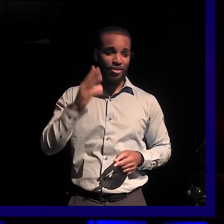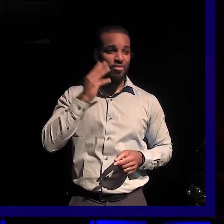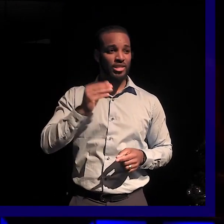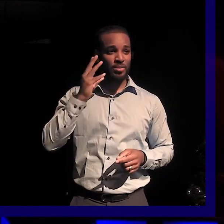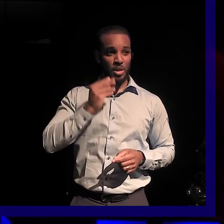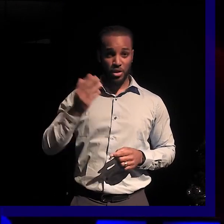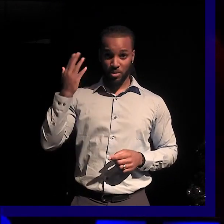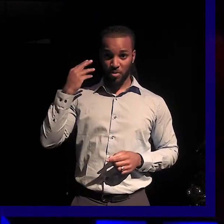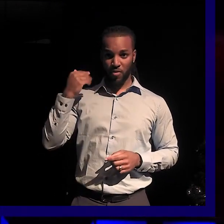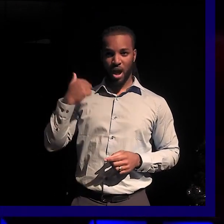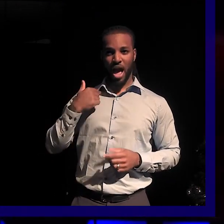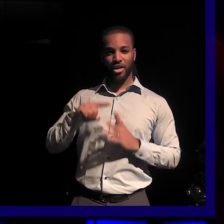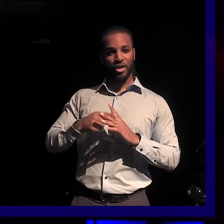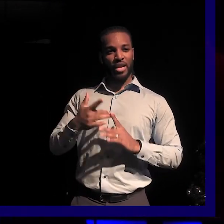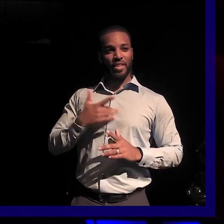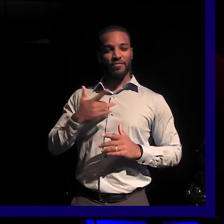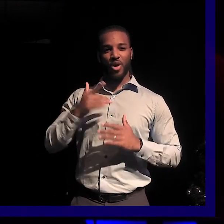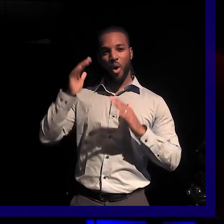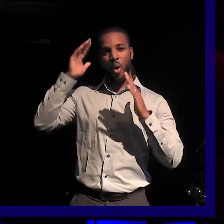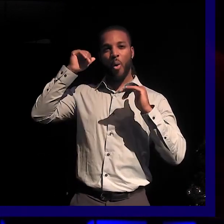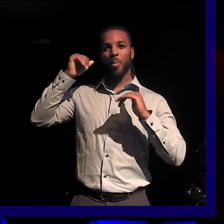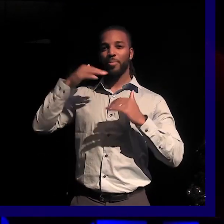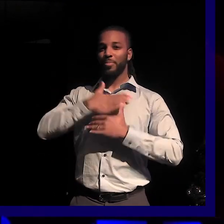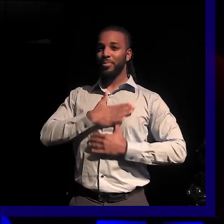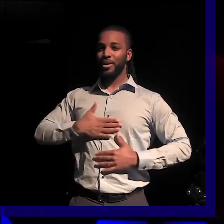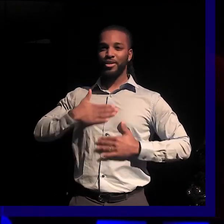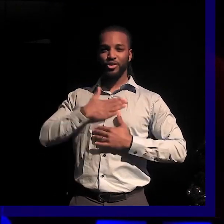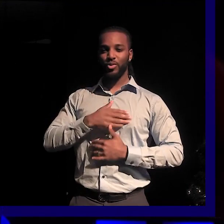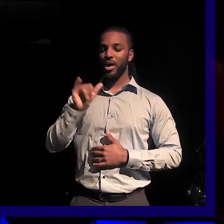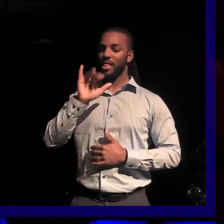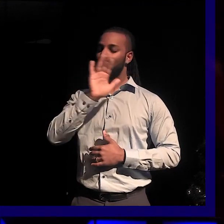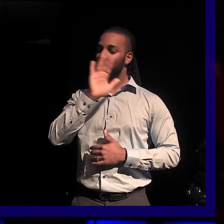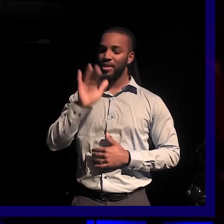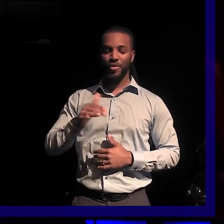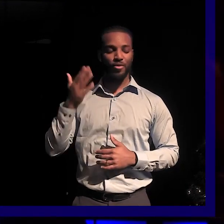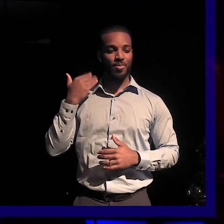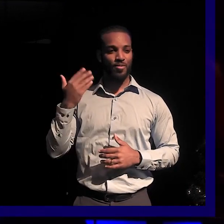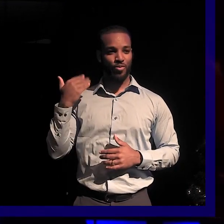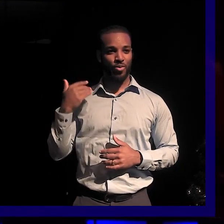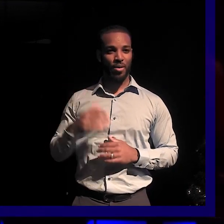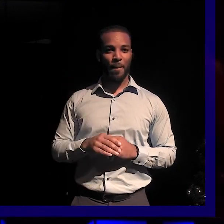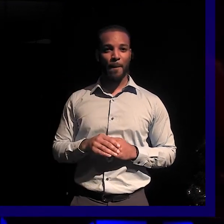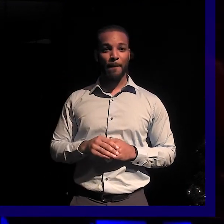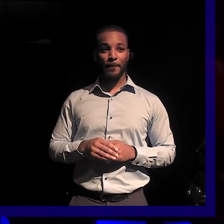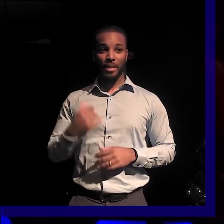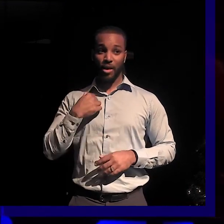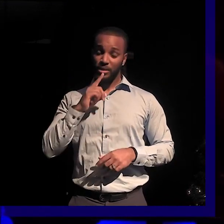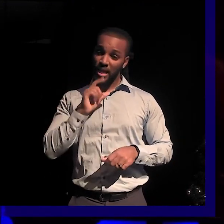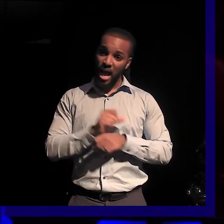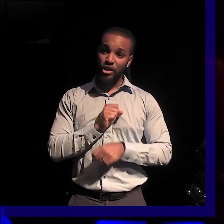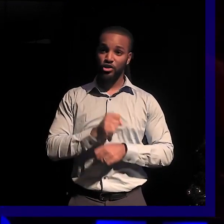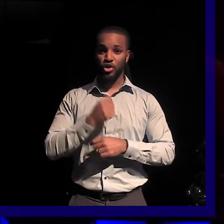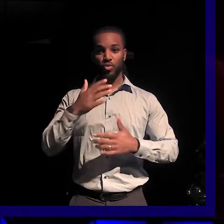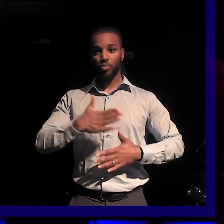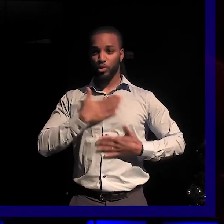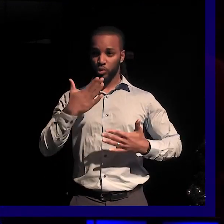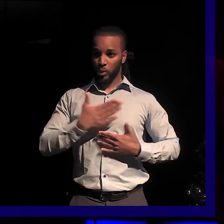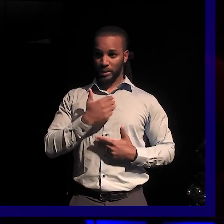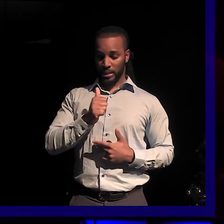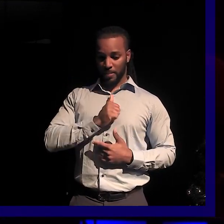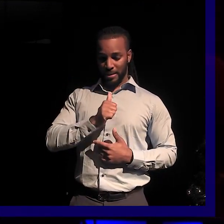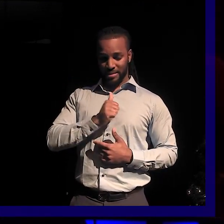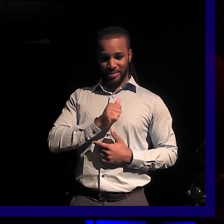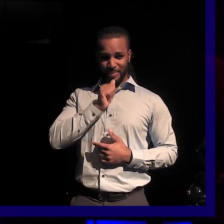before. I began to feel hope and joy like never before. I was actually rejoicing in my